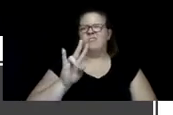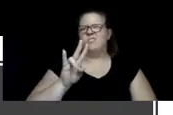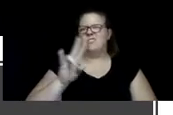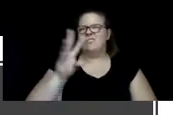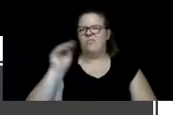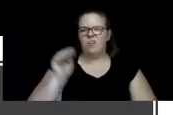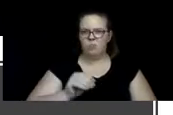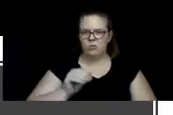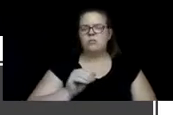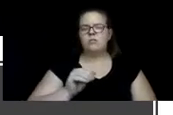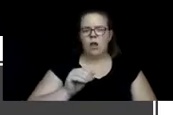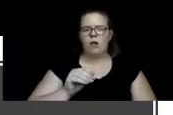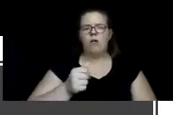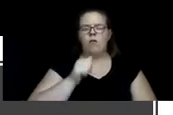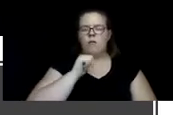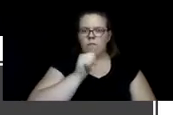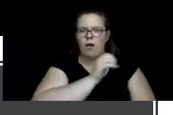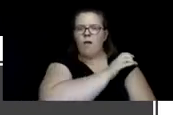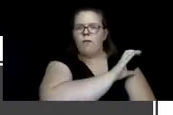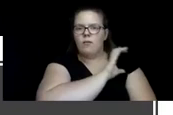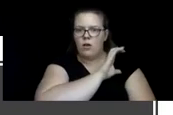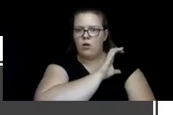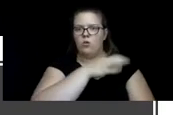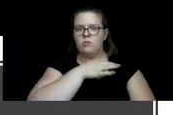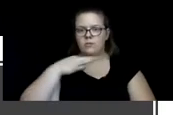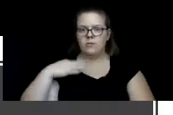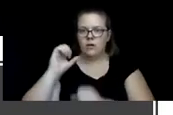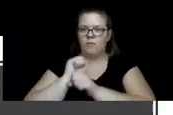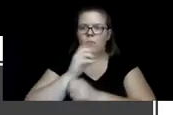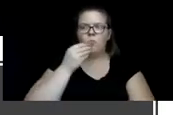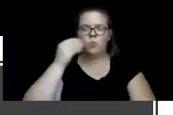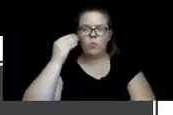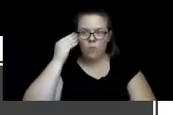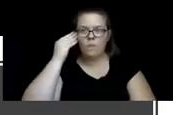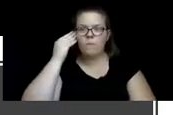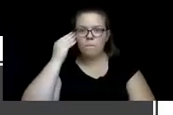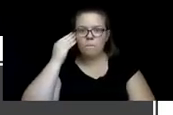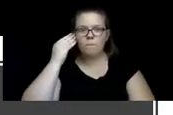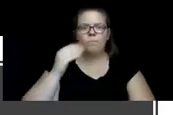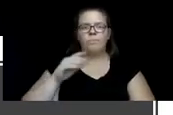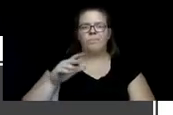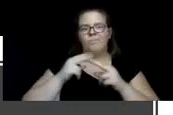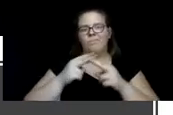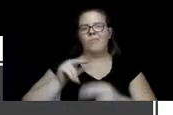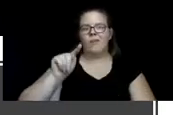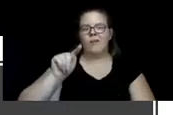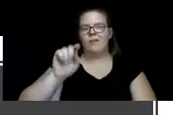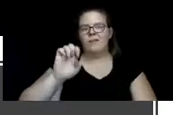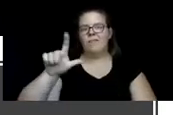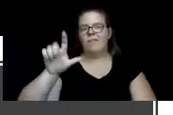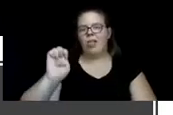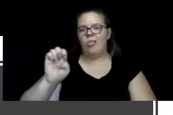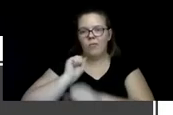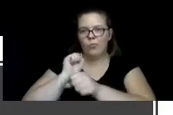it seems like, of the non-clinical staff were working from home. So they were teleworking. And then